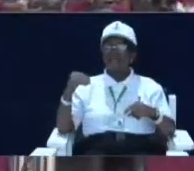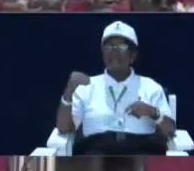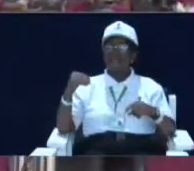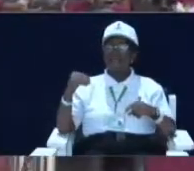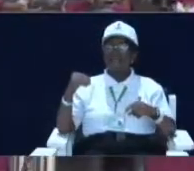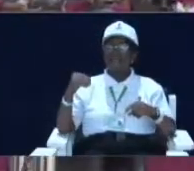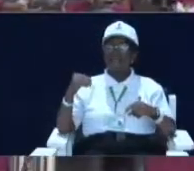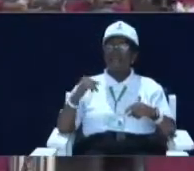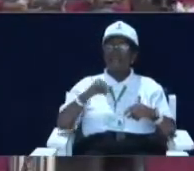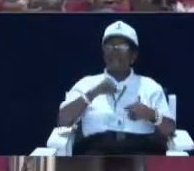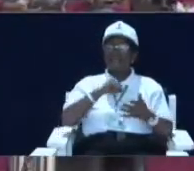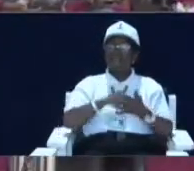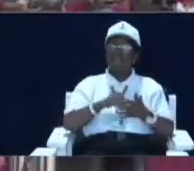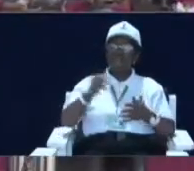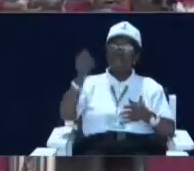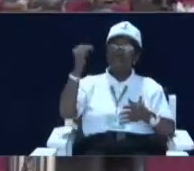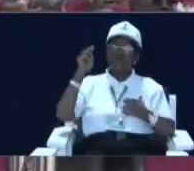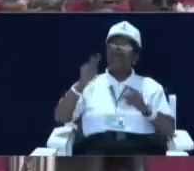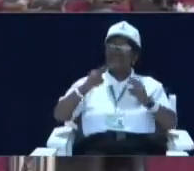it was very